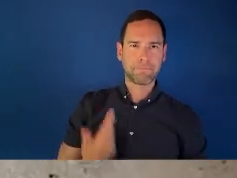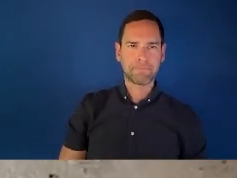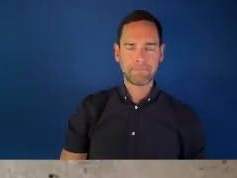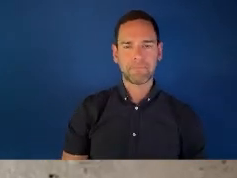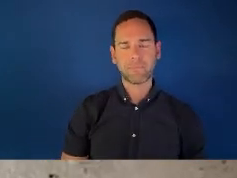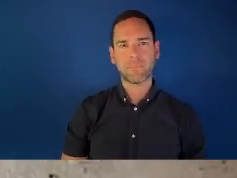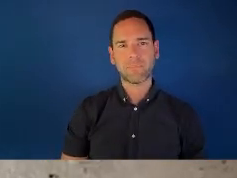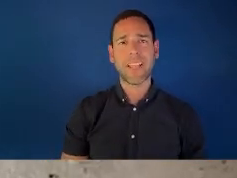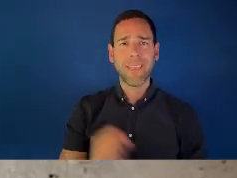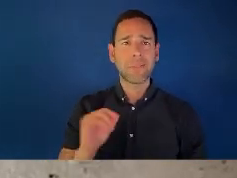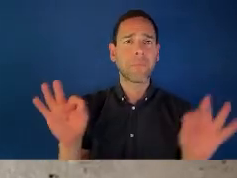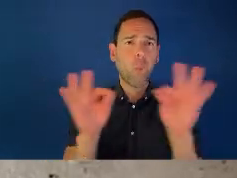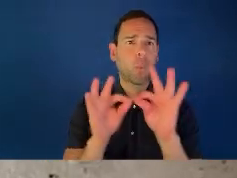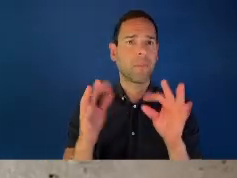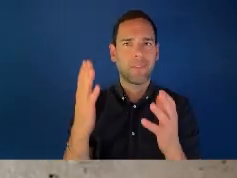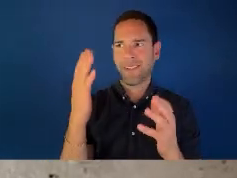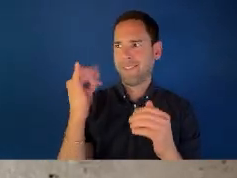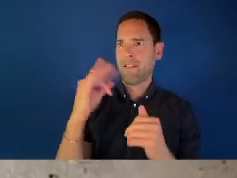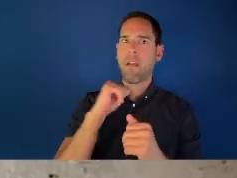experiences.